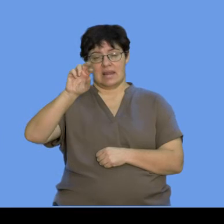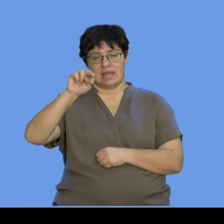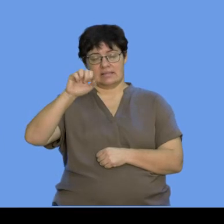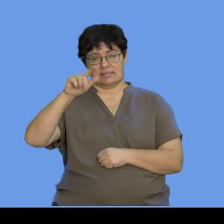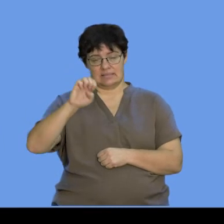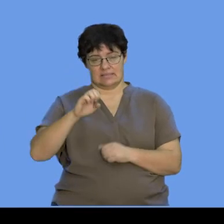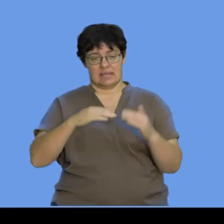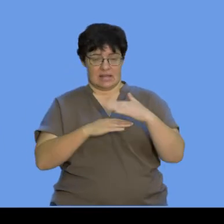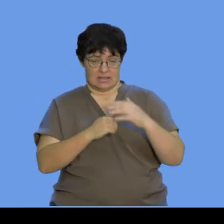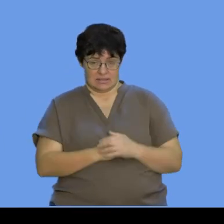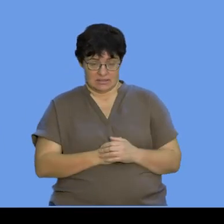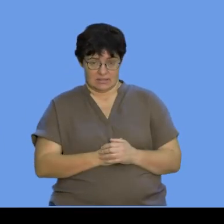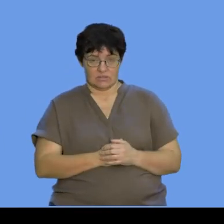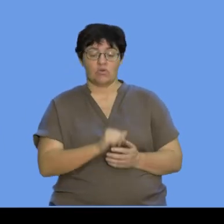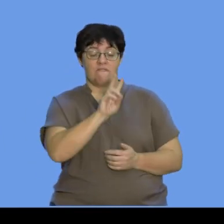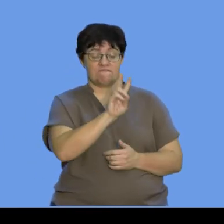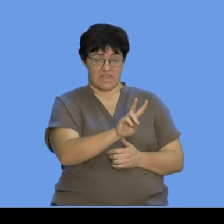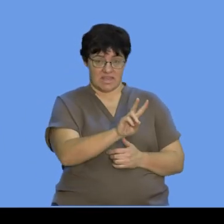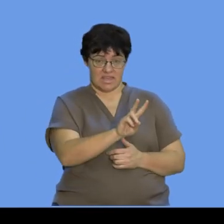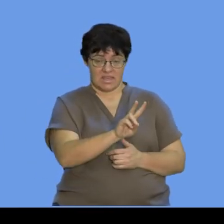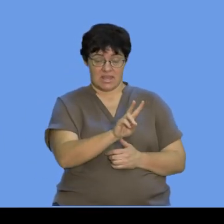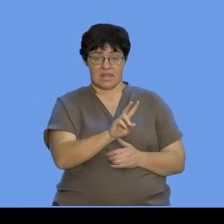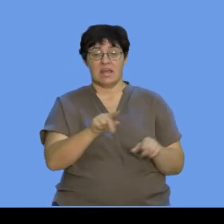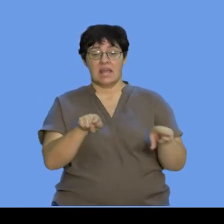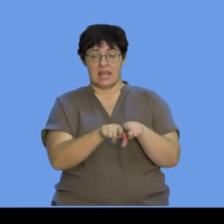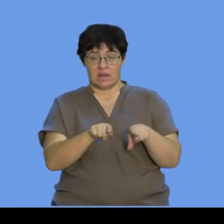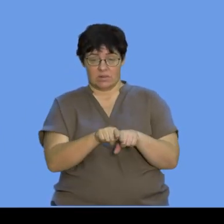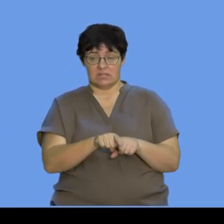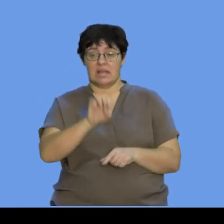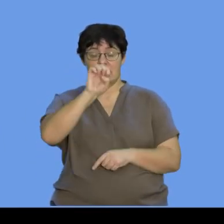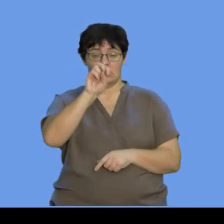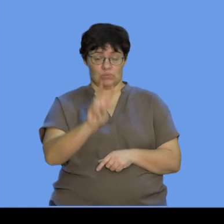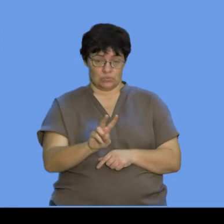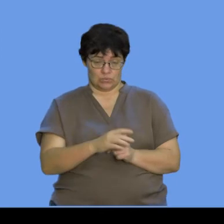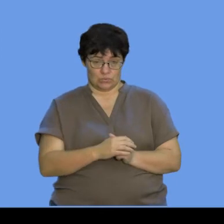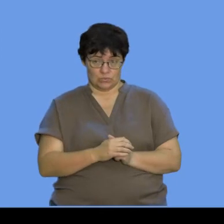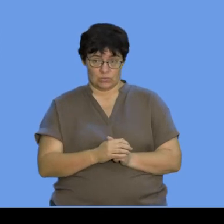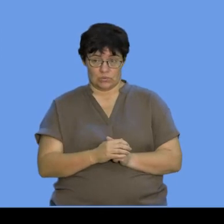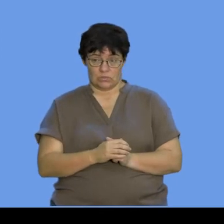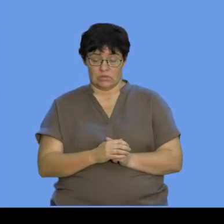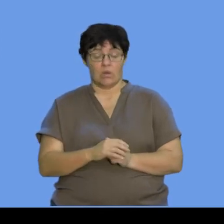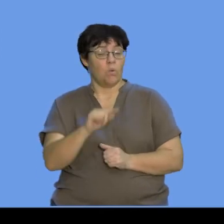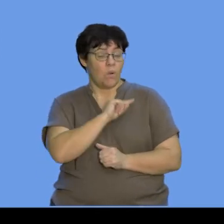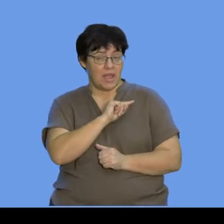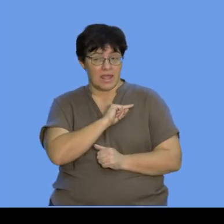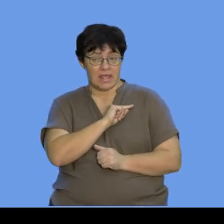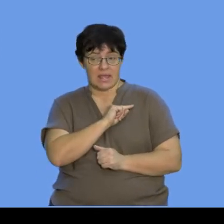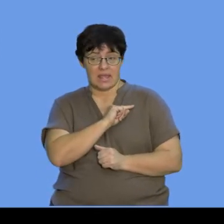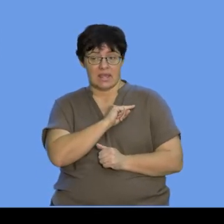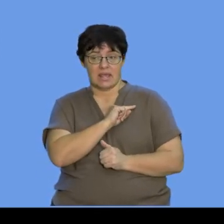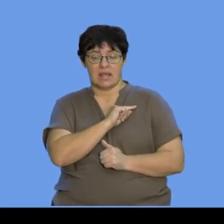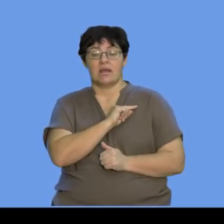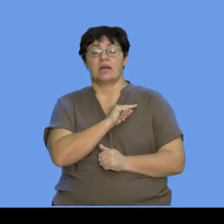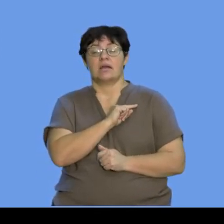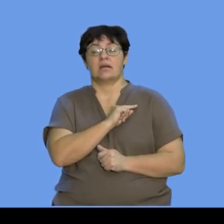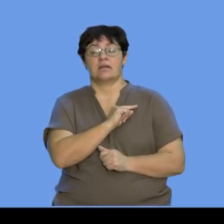I will say my angle V is equals to angle E2, and my reason for this will